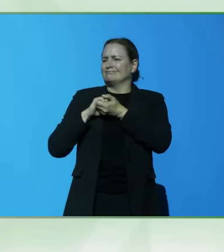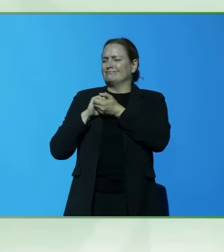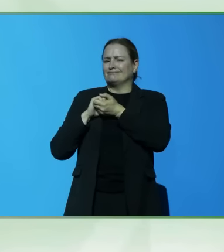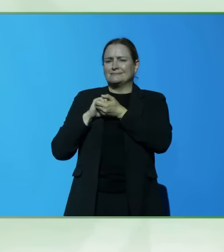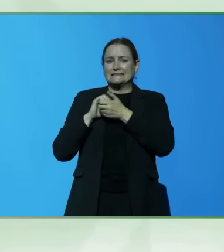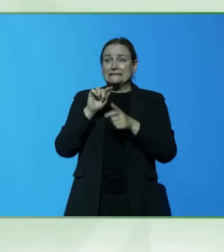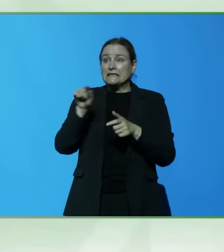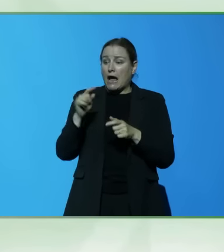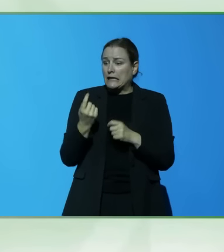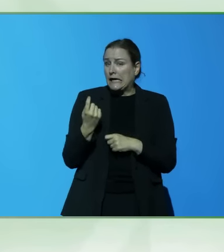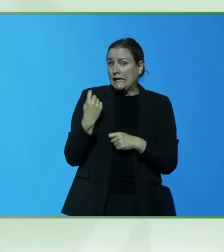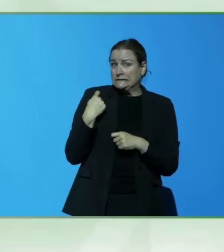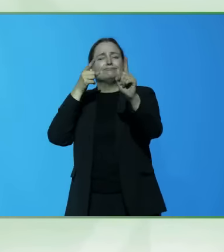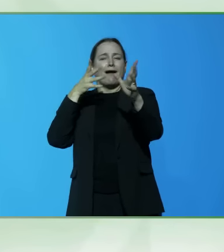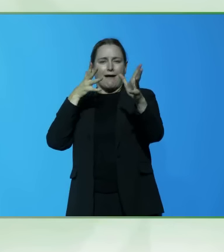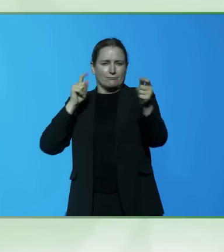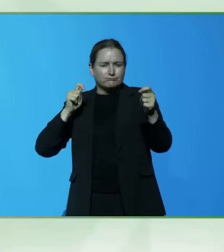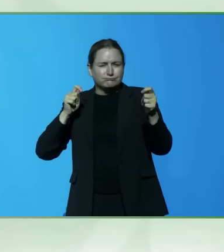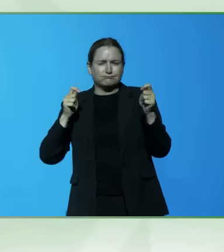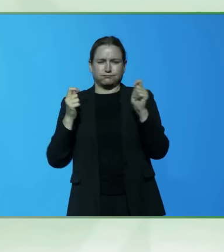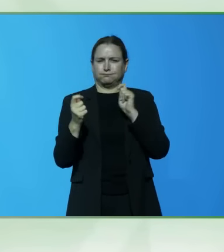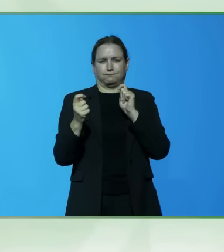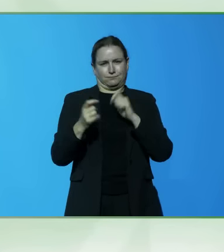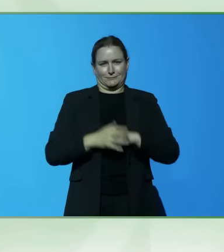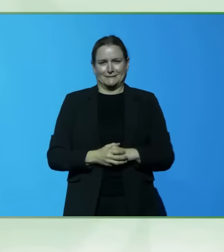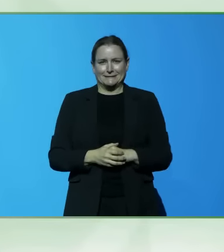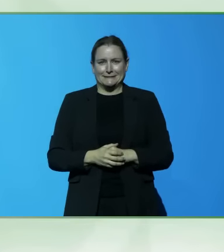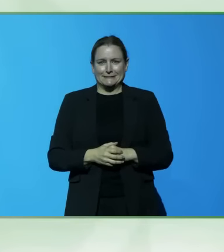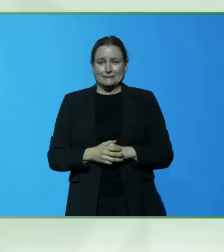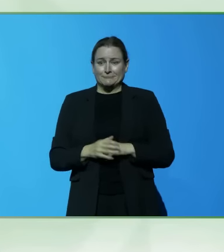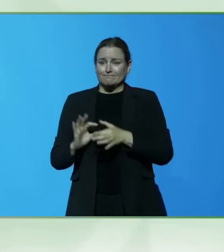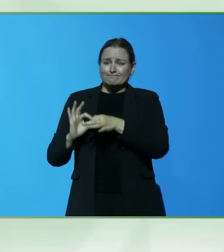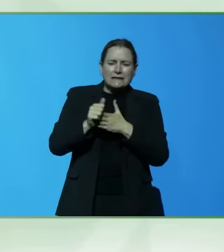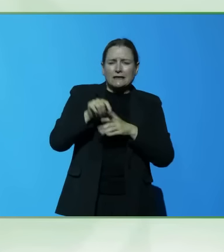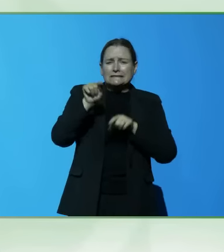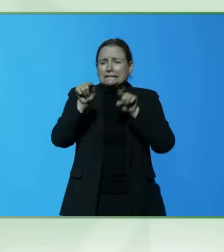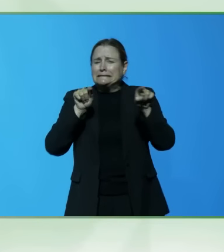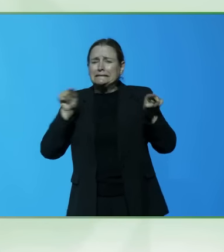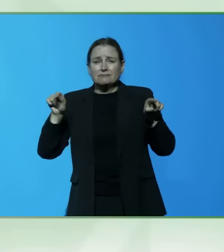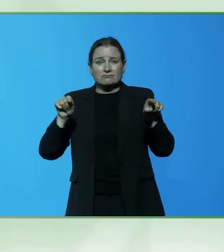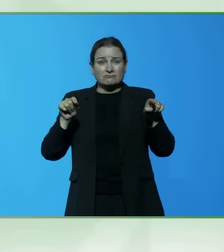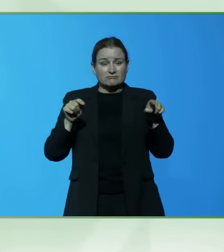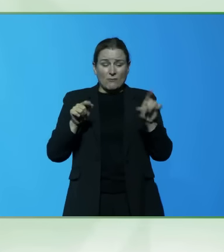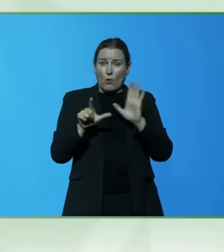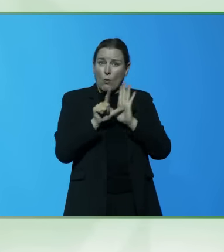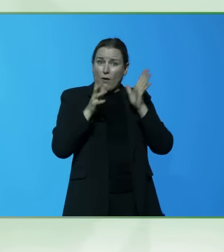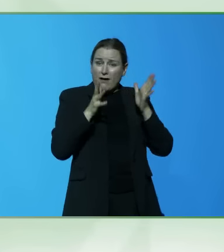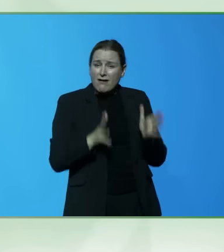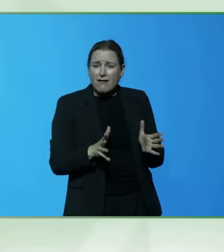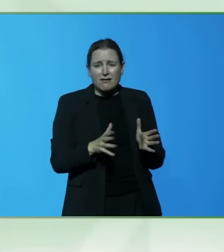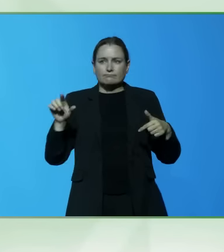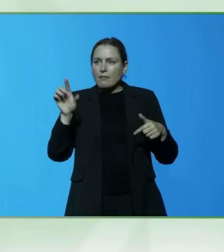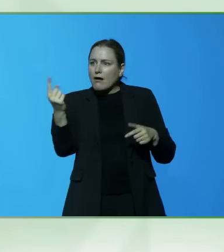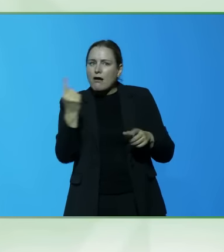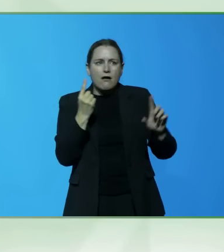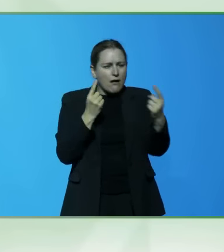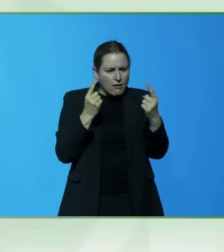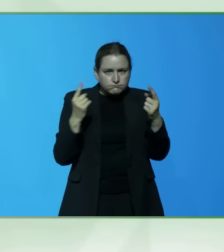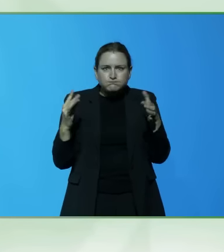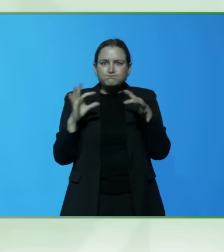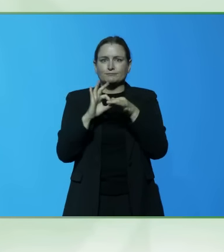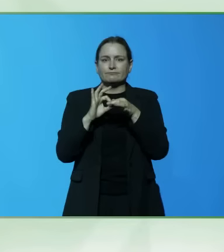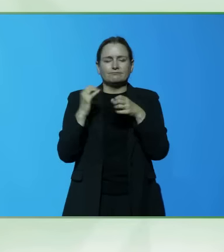recently, and the next generation partners, program partners of your role and position, you